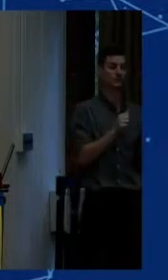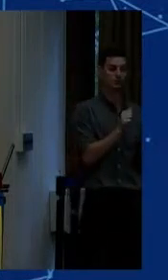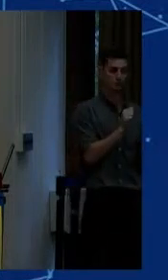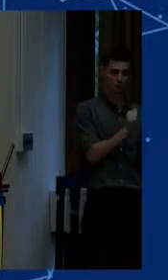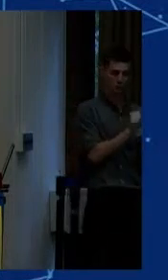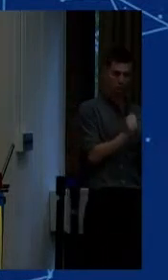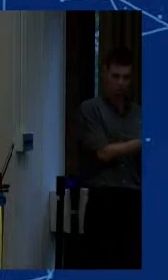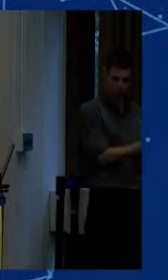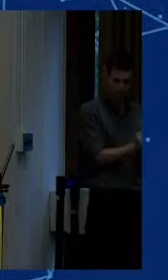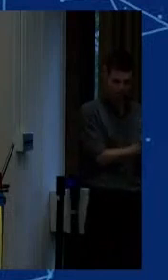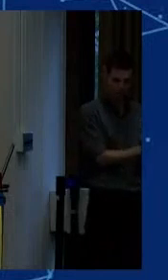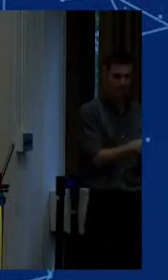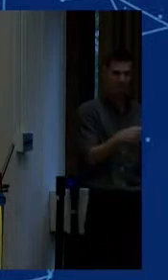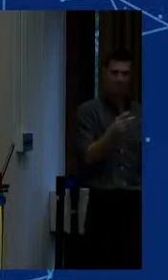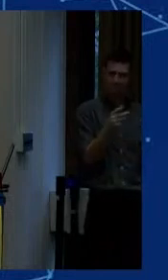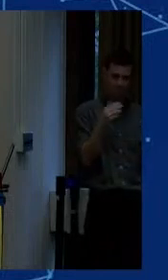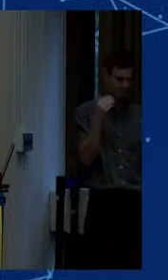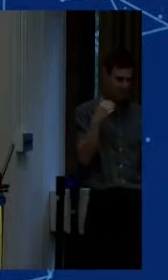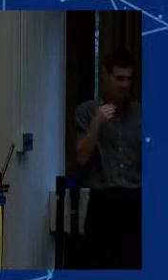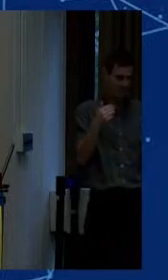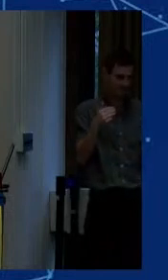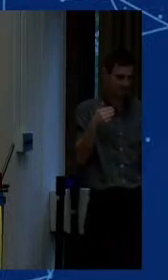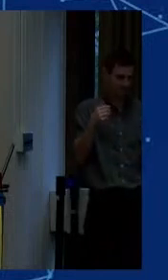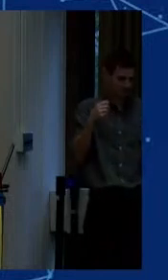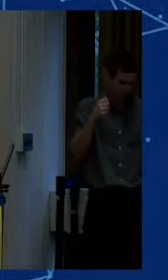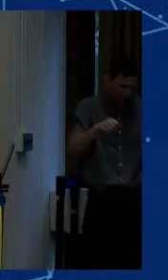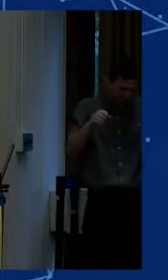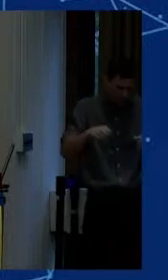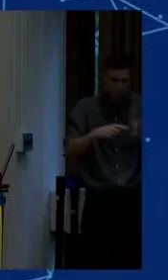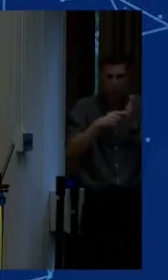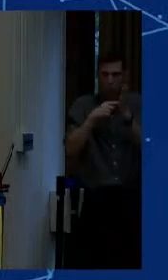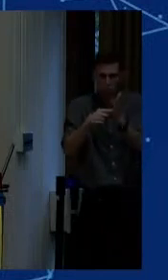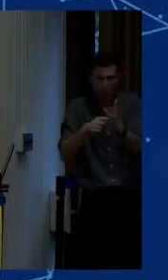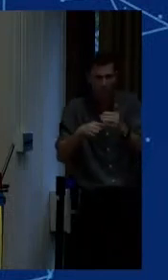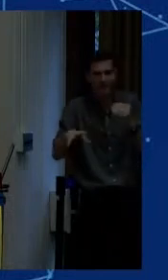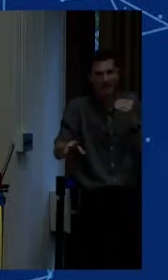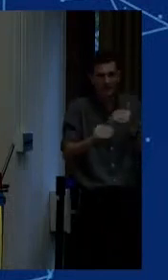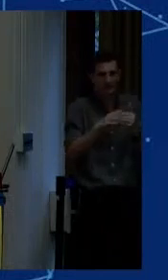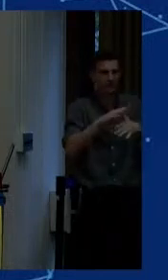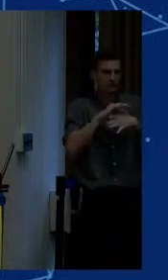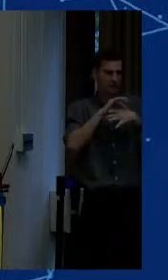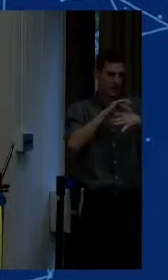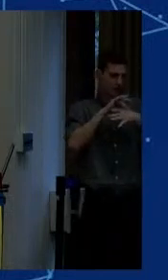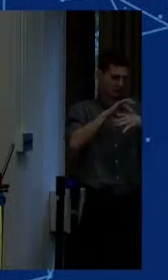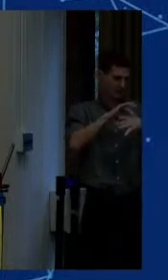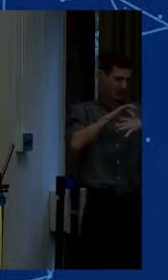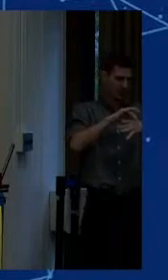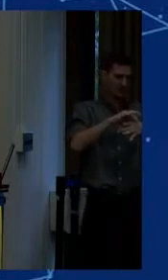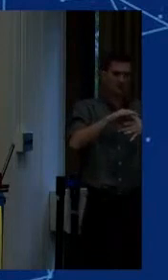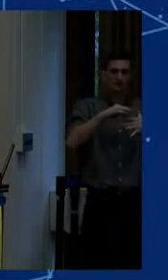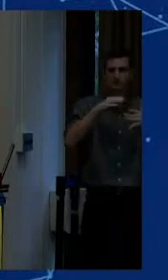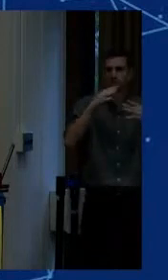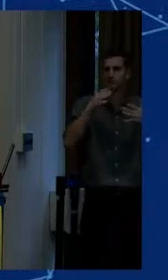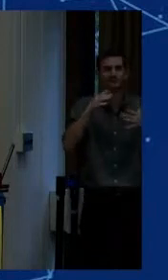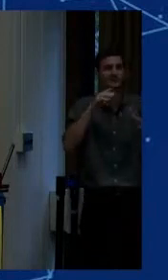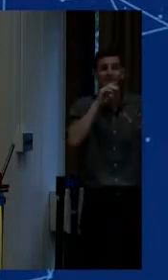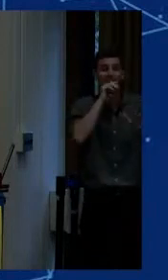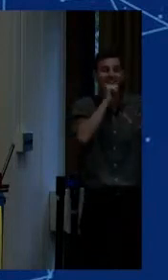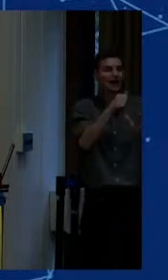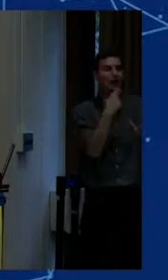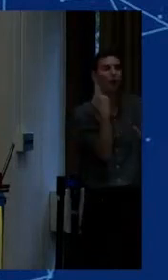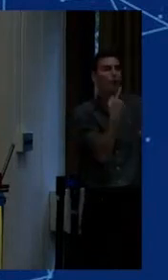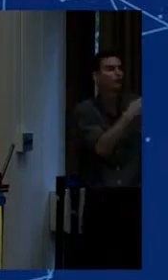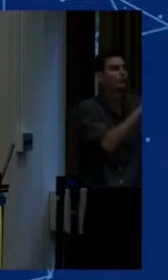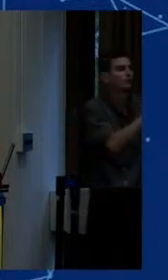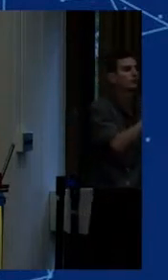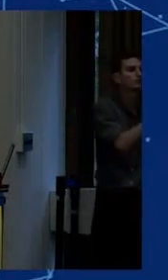of this, like being able to show them when you add in that extra context of, it's not just what does